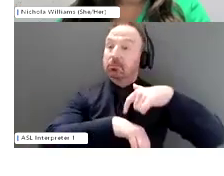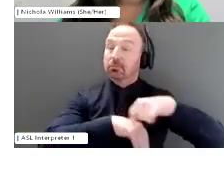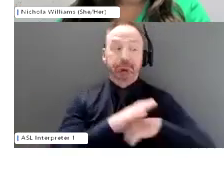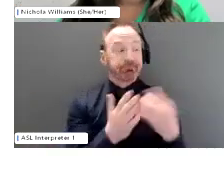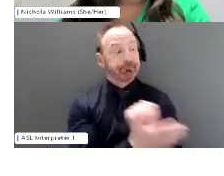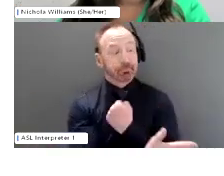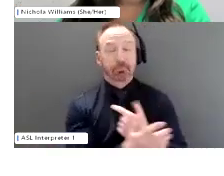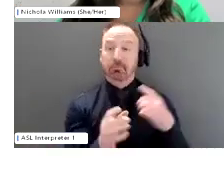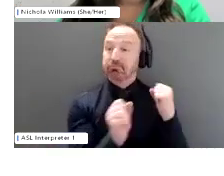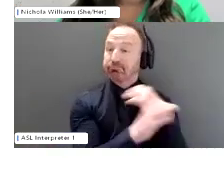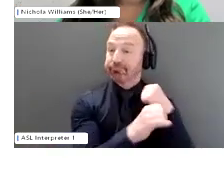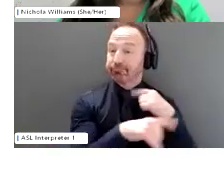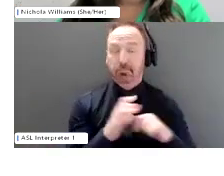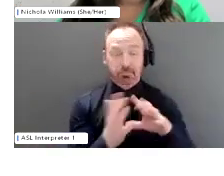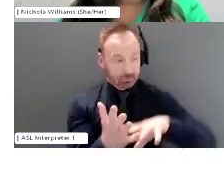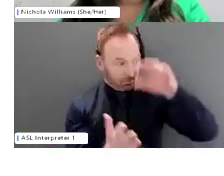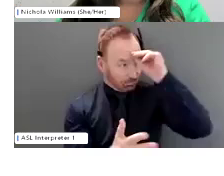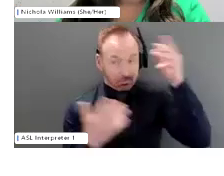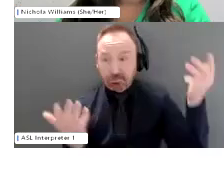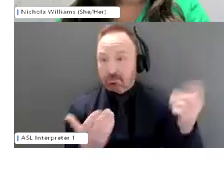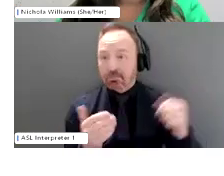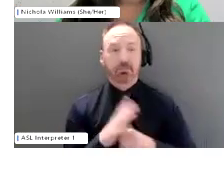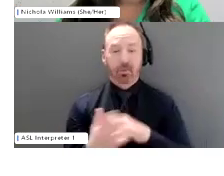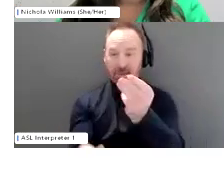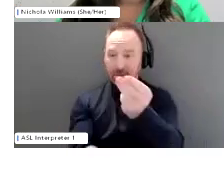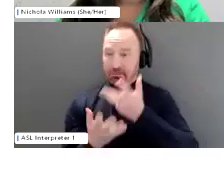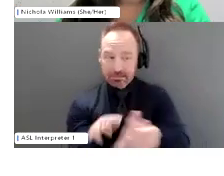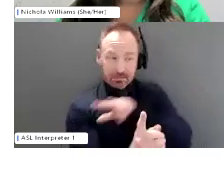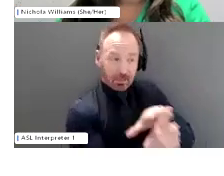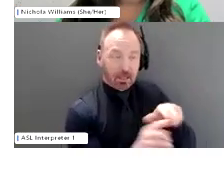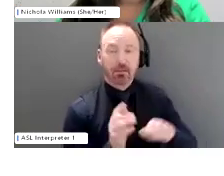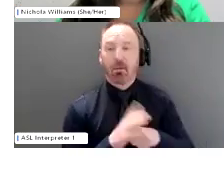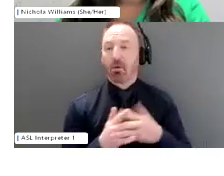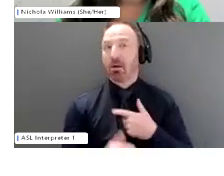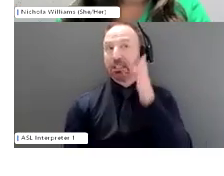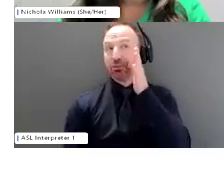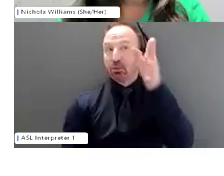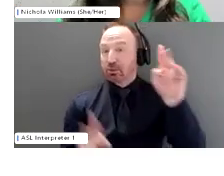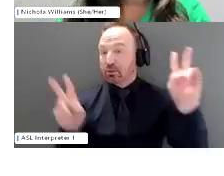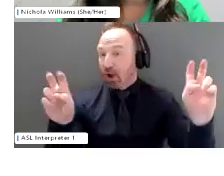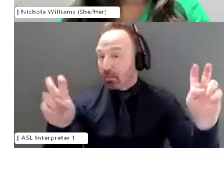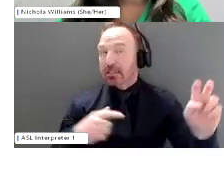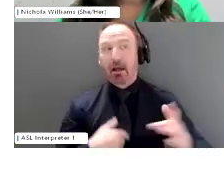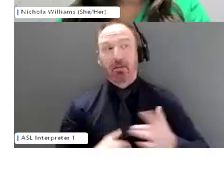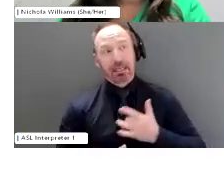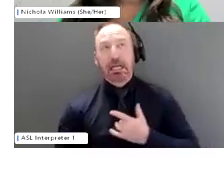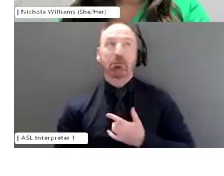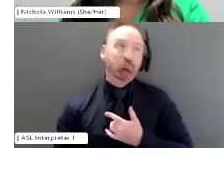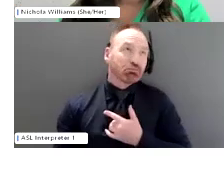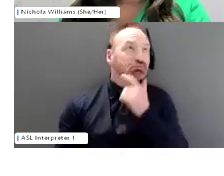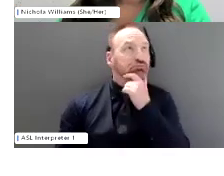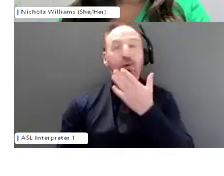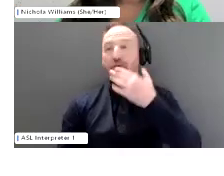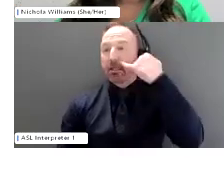learned and how you may apply that information and suggestions for future topics, that would be greatly appreciated. There'll be a little pop-up link at the end